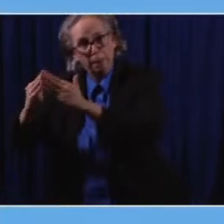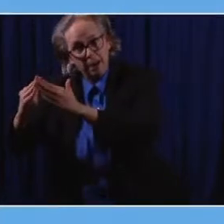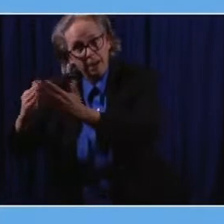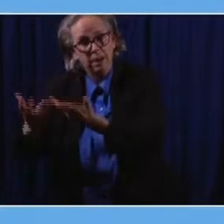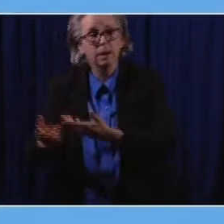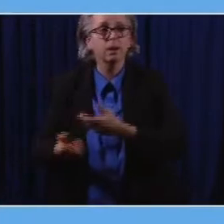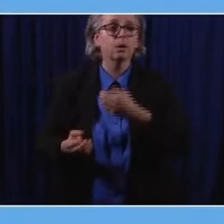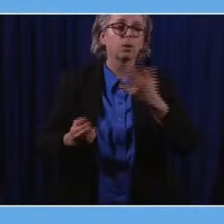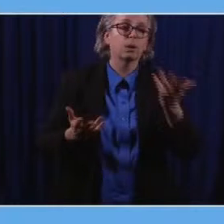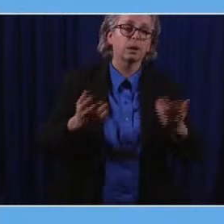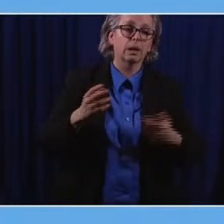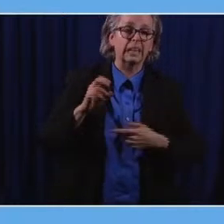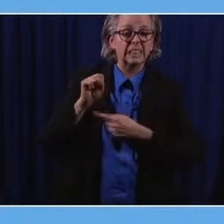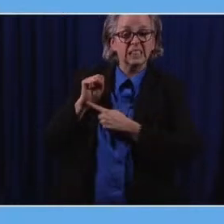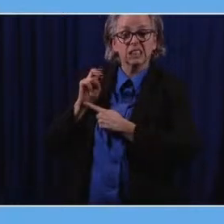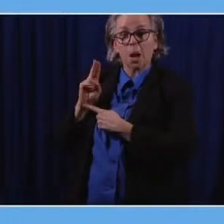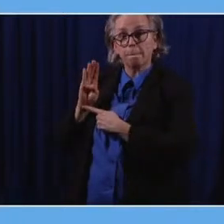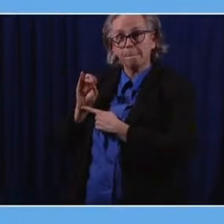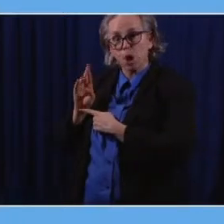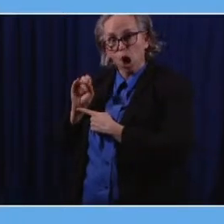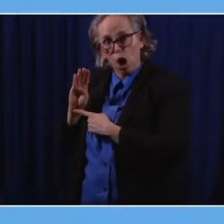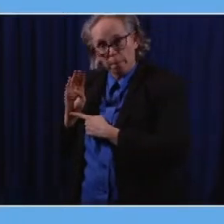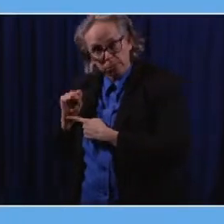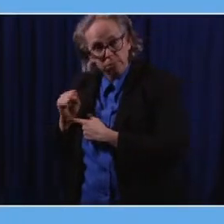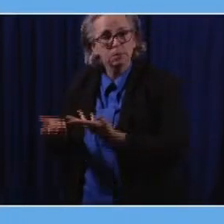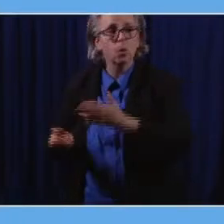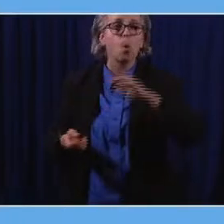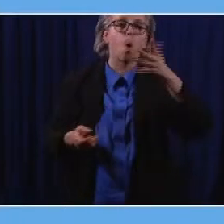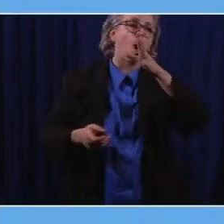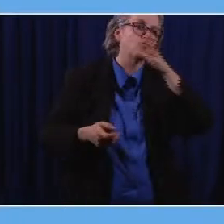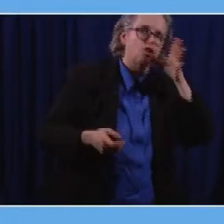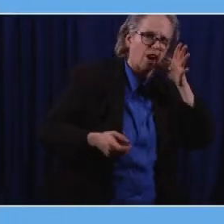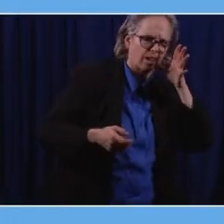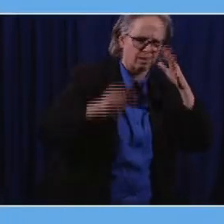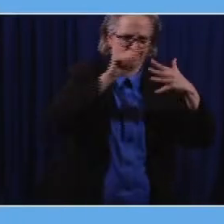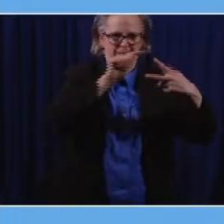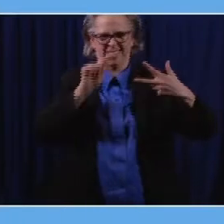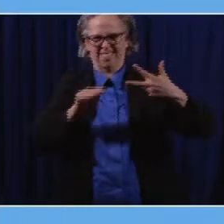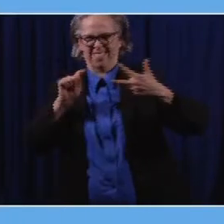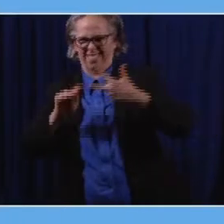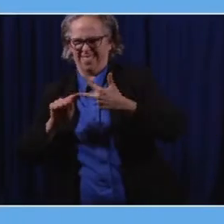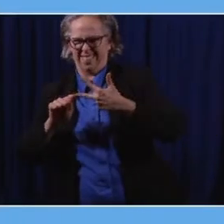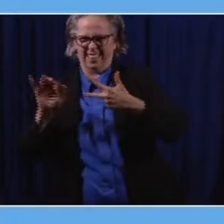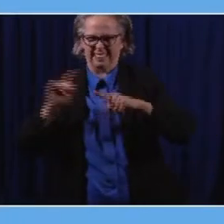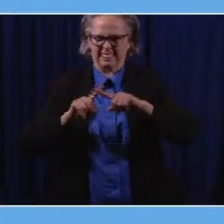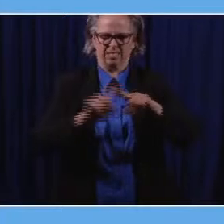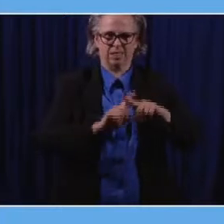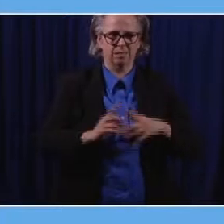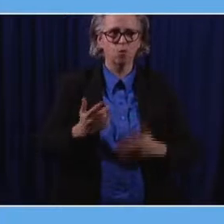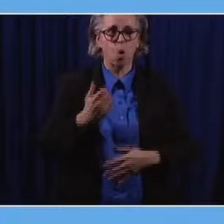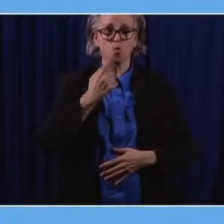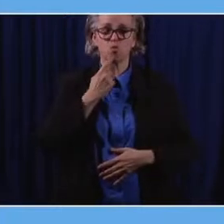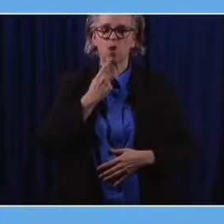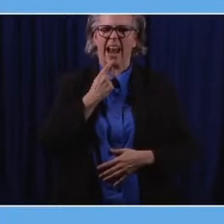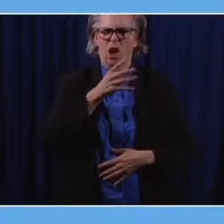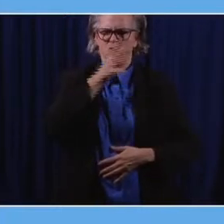counties. And what we're starting to see here, what we are seeing here is the red, the rural,